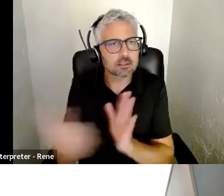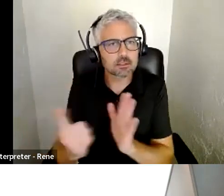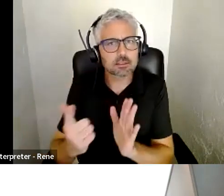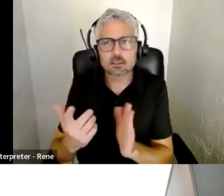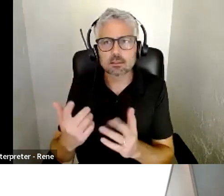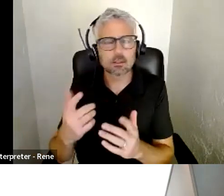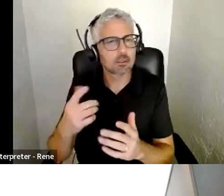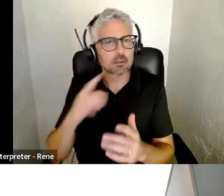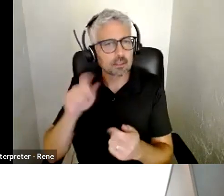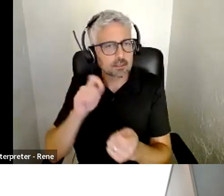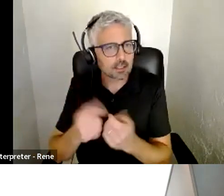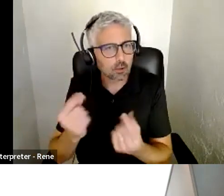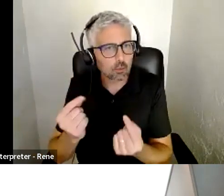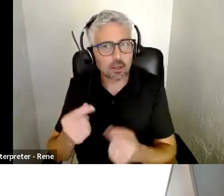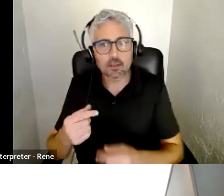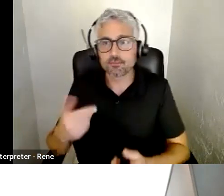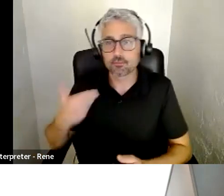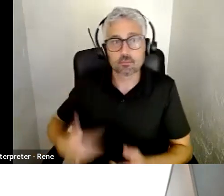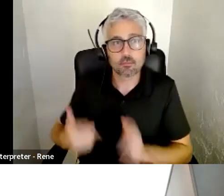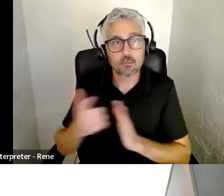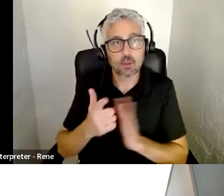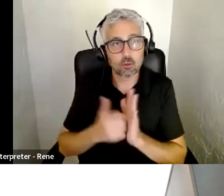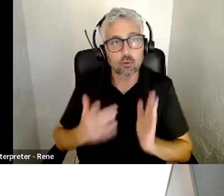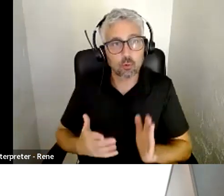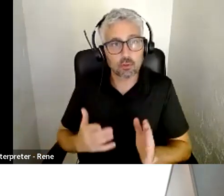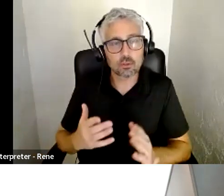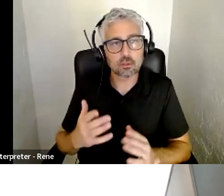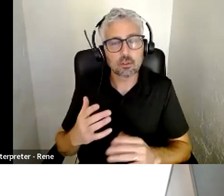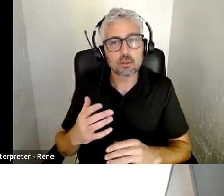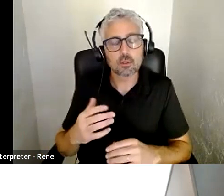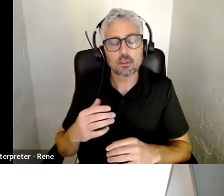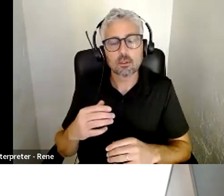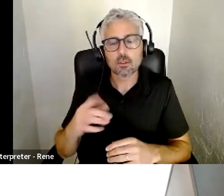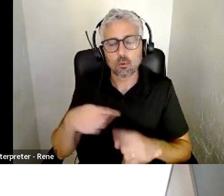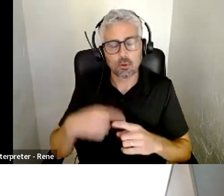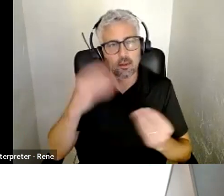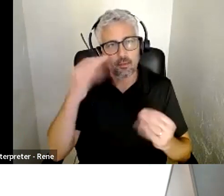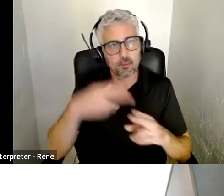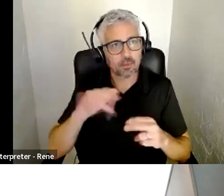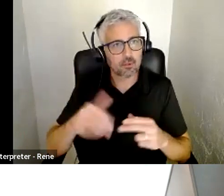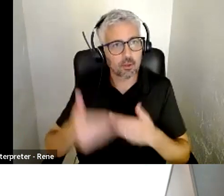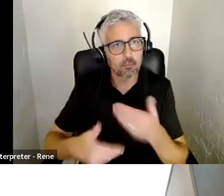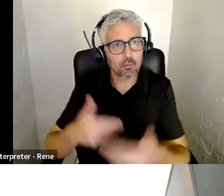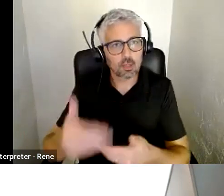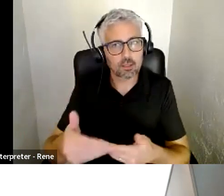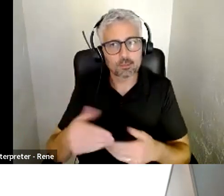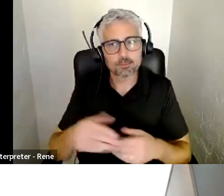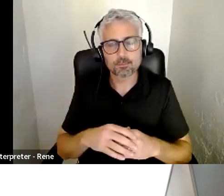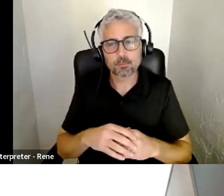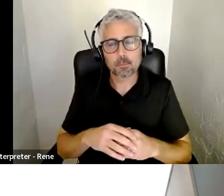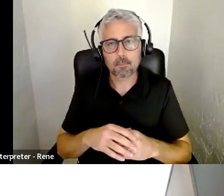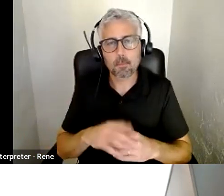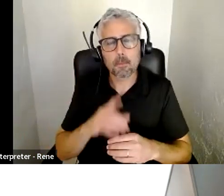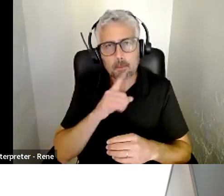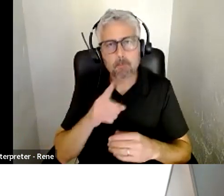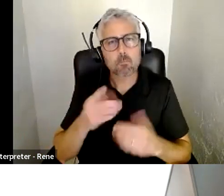like. As a lawyer, and in further thinking about this process, there is a fairly easy way